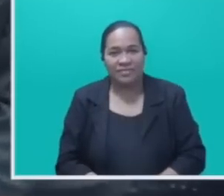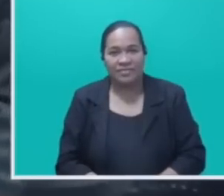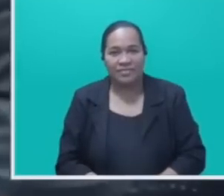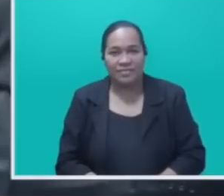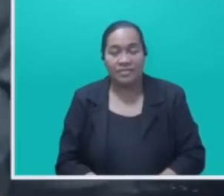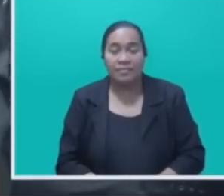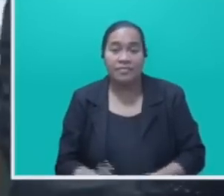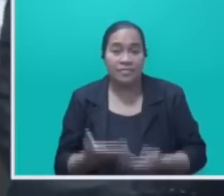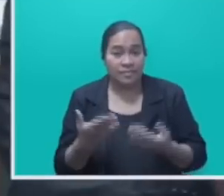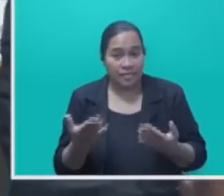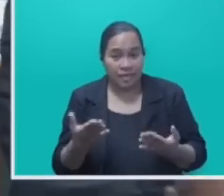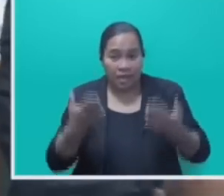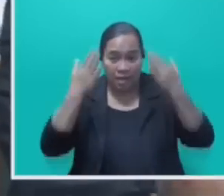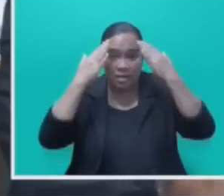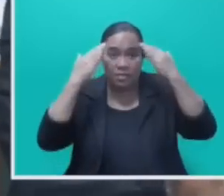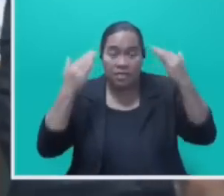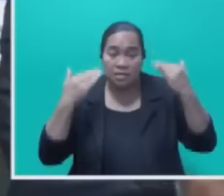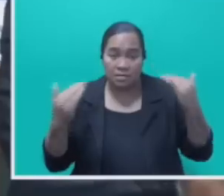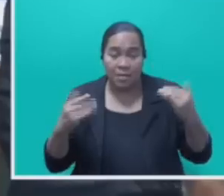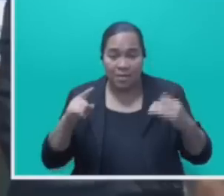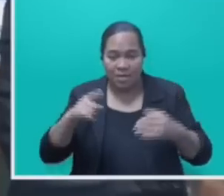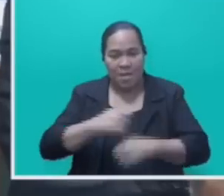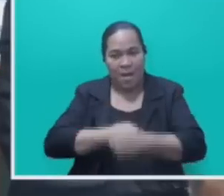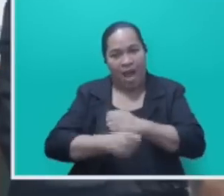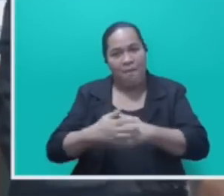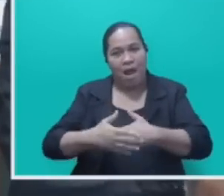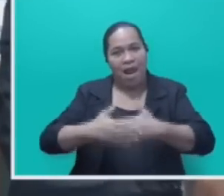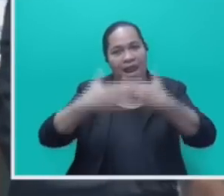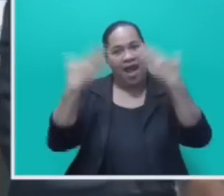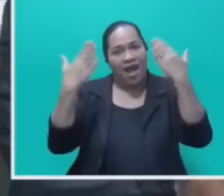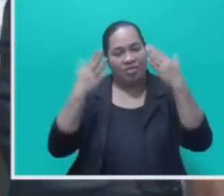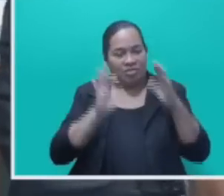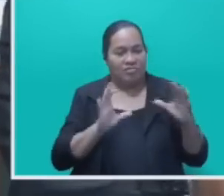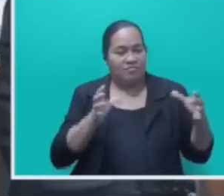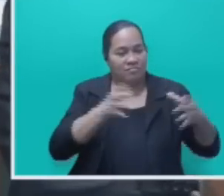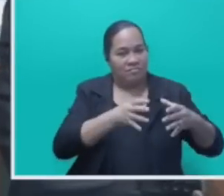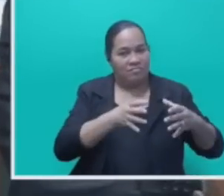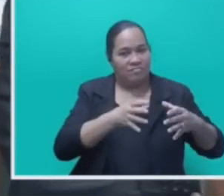ministers. Mr. Speaker, to be the largest party in Parliament,